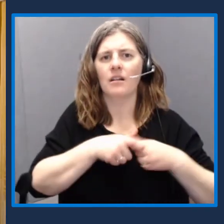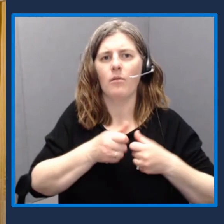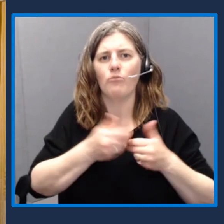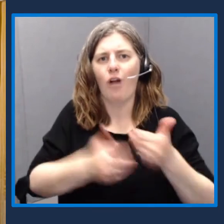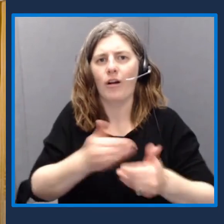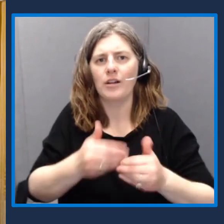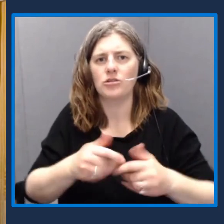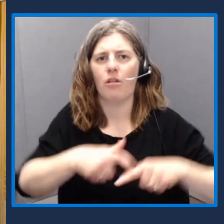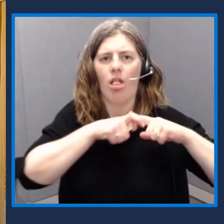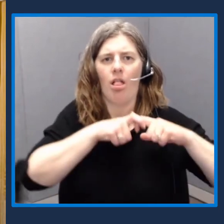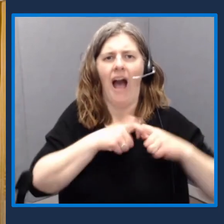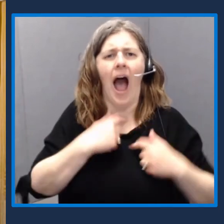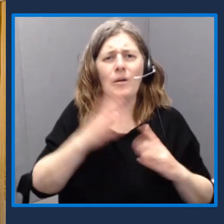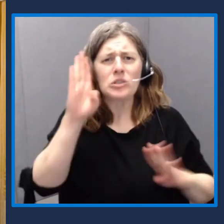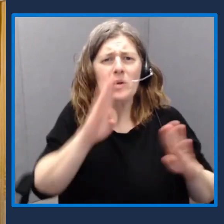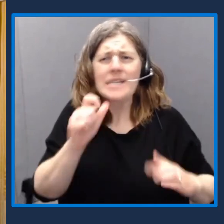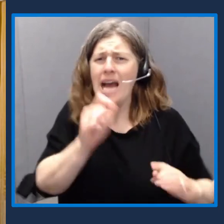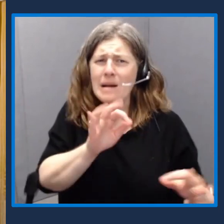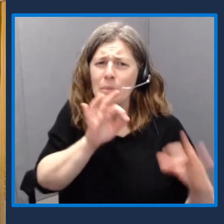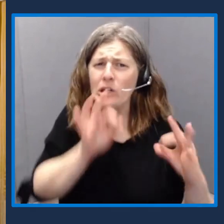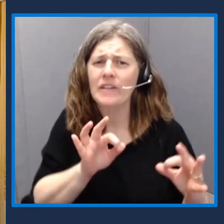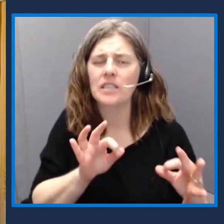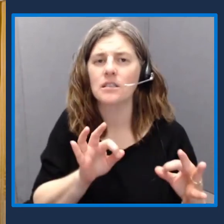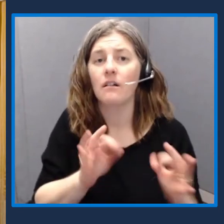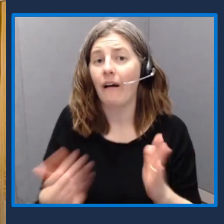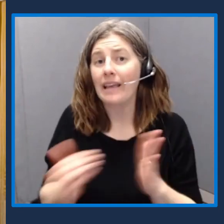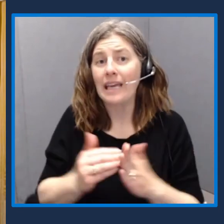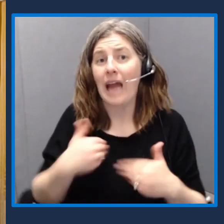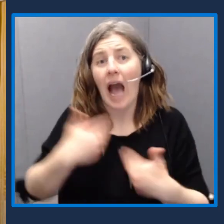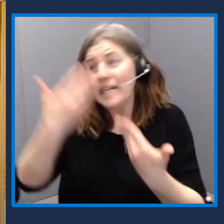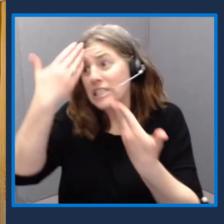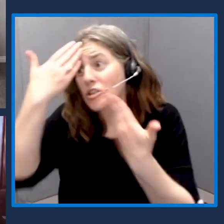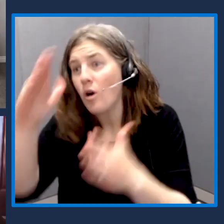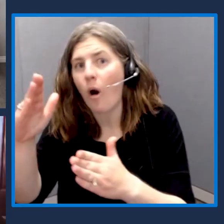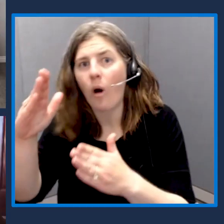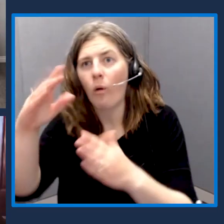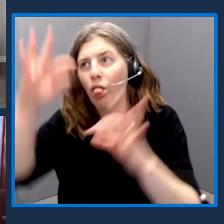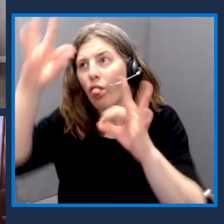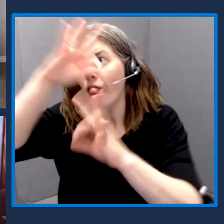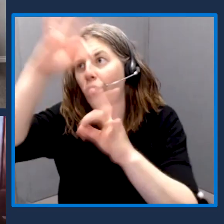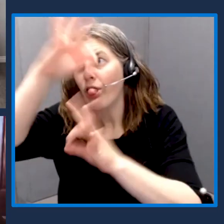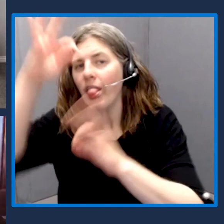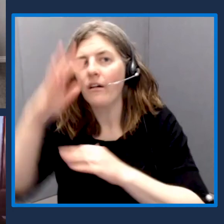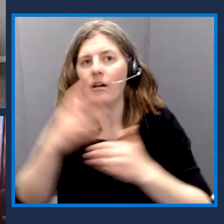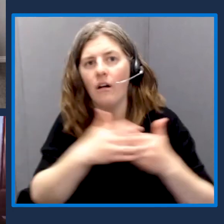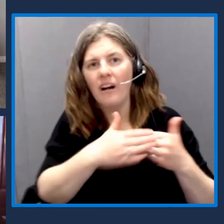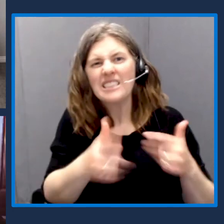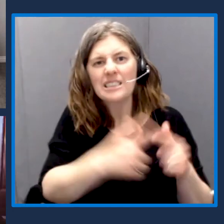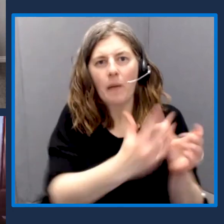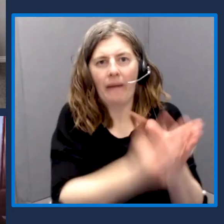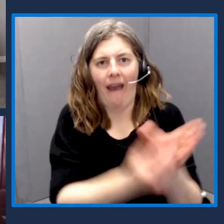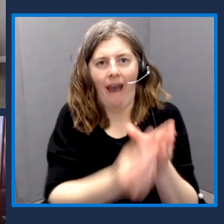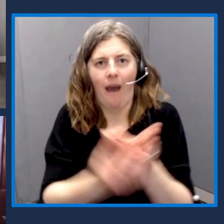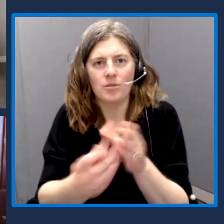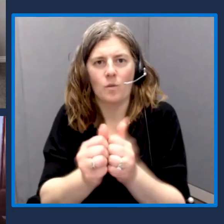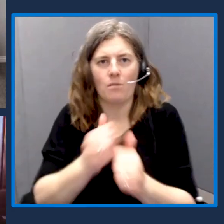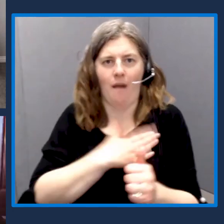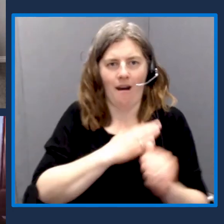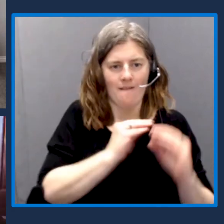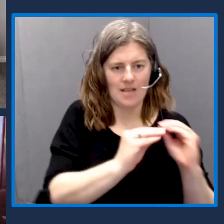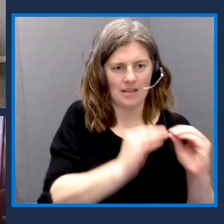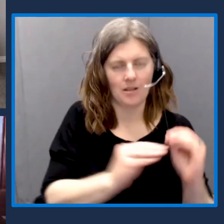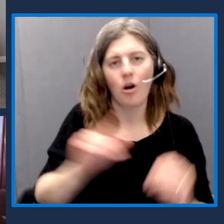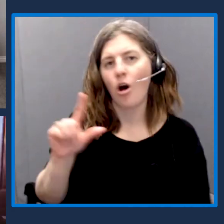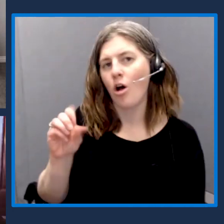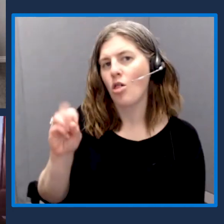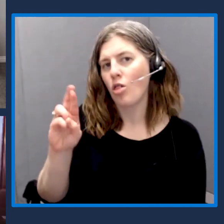worried it wasn't perfection. And again, because I didn't know what I didn't know, there were some gaps in that. And I think Lori and Natalie,